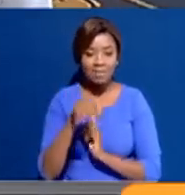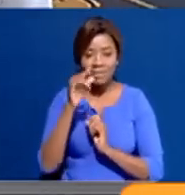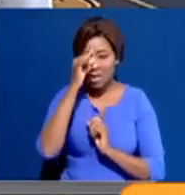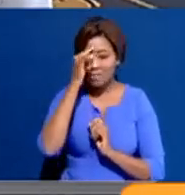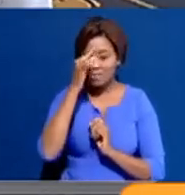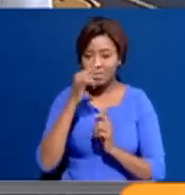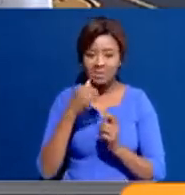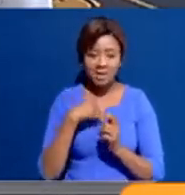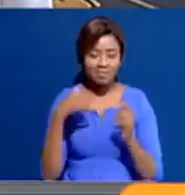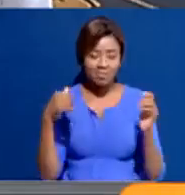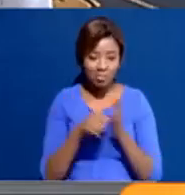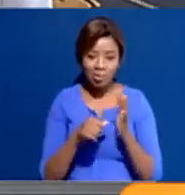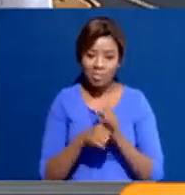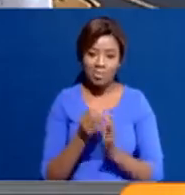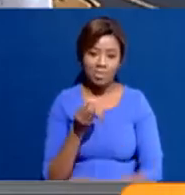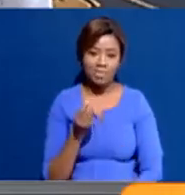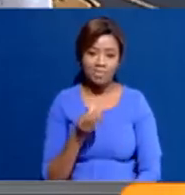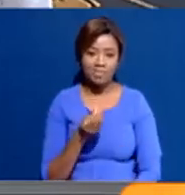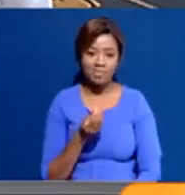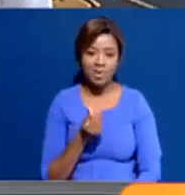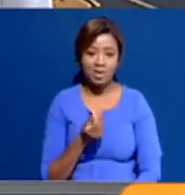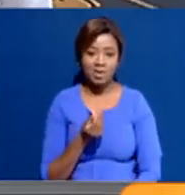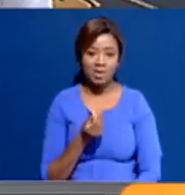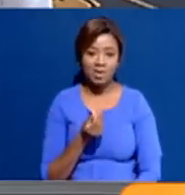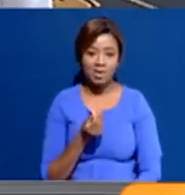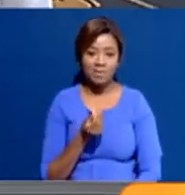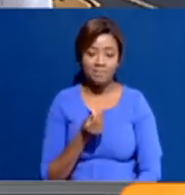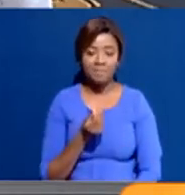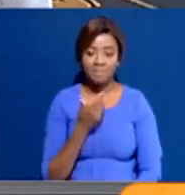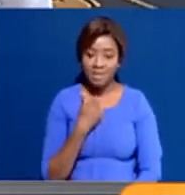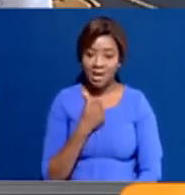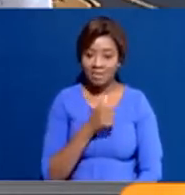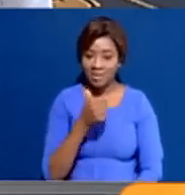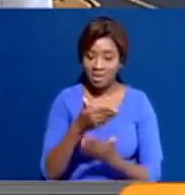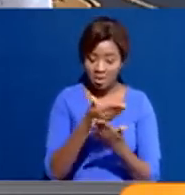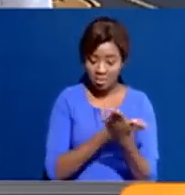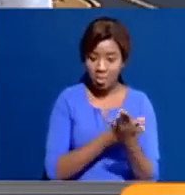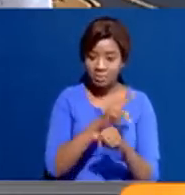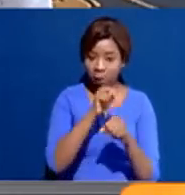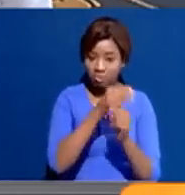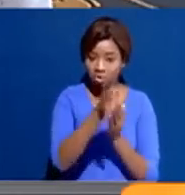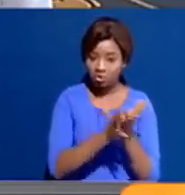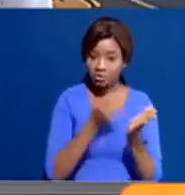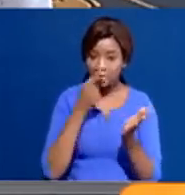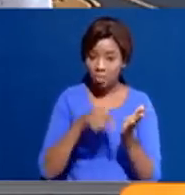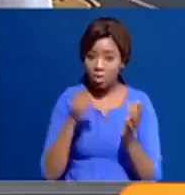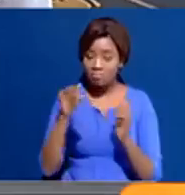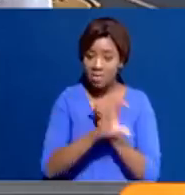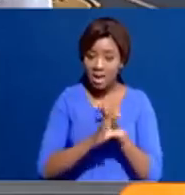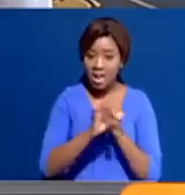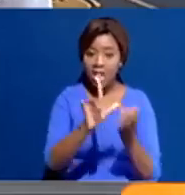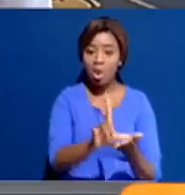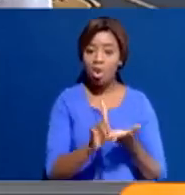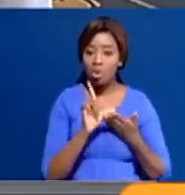crisis. Medium-term debt management strategy paper published by the National Treasury shows that the country's debt burden now stands